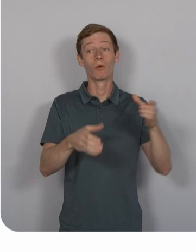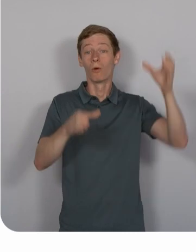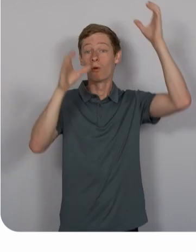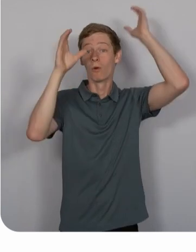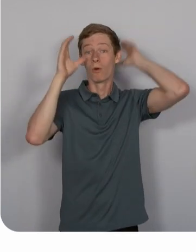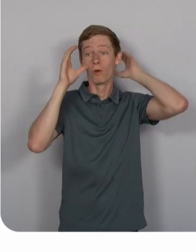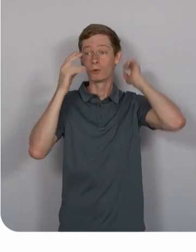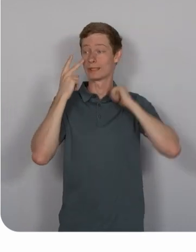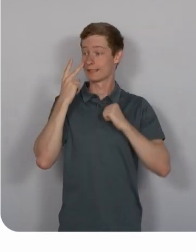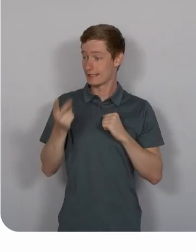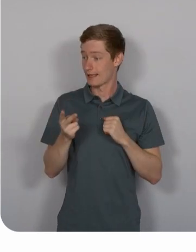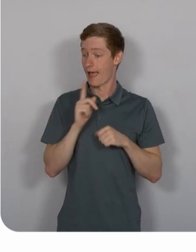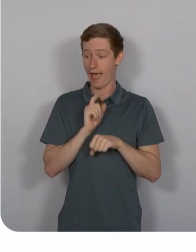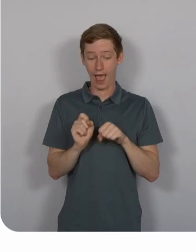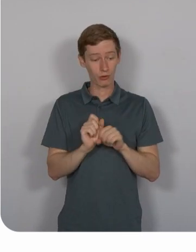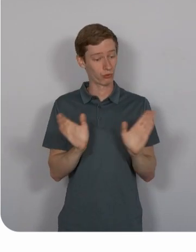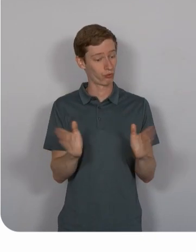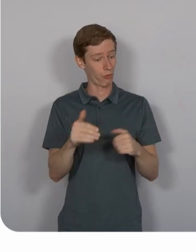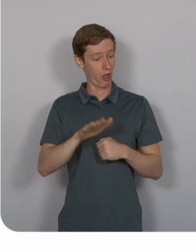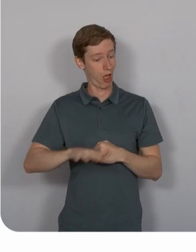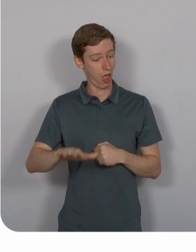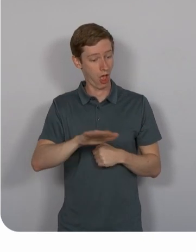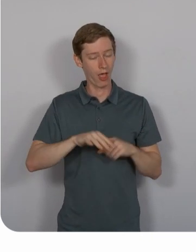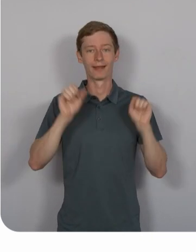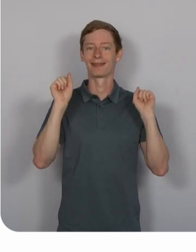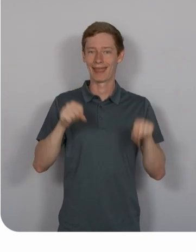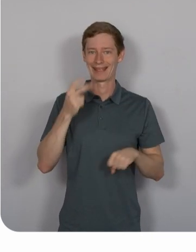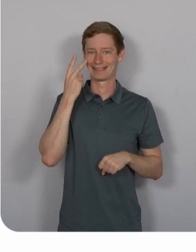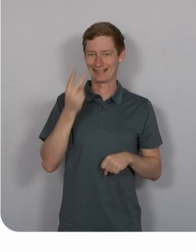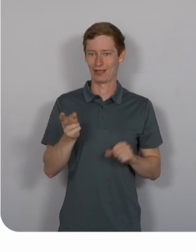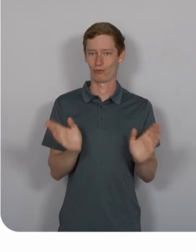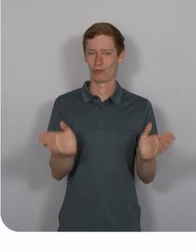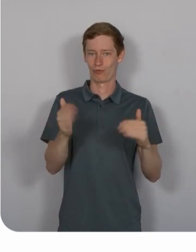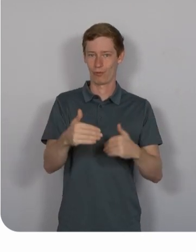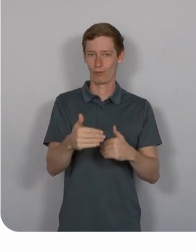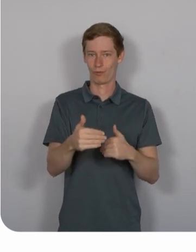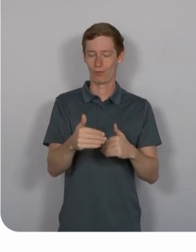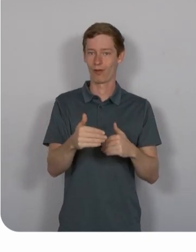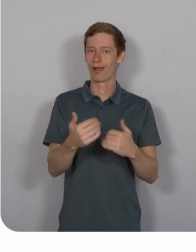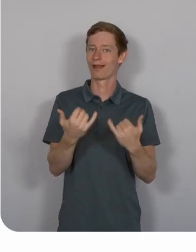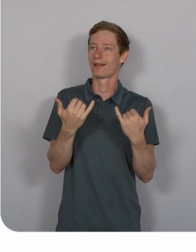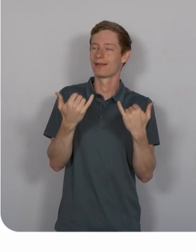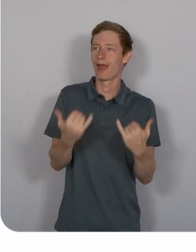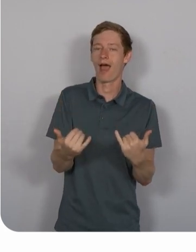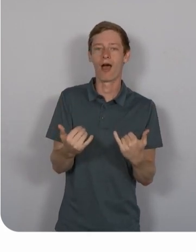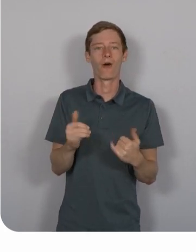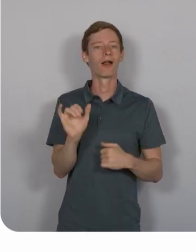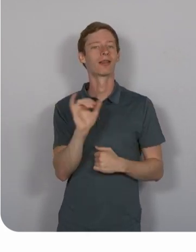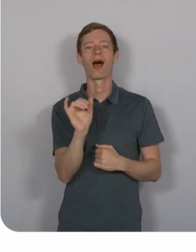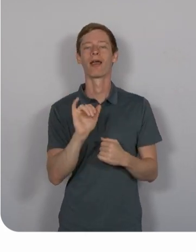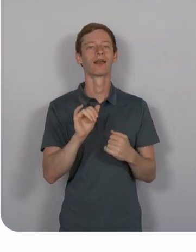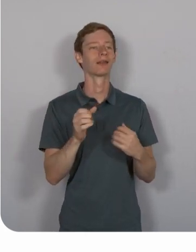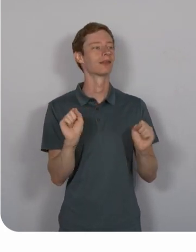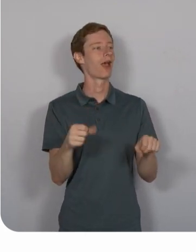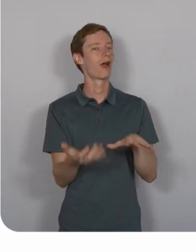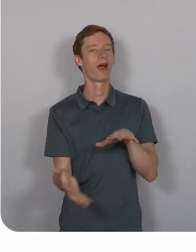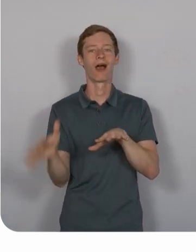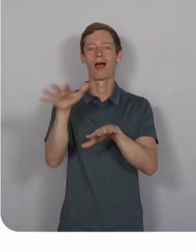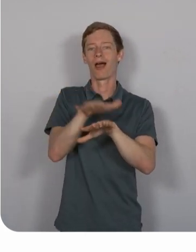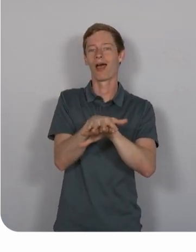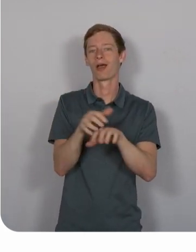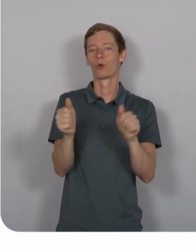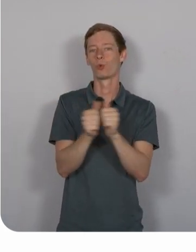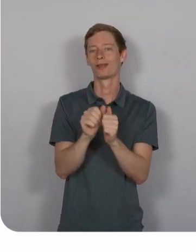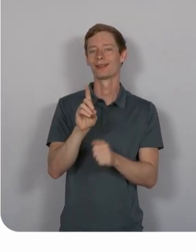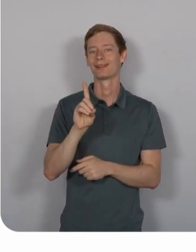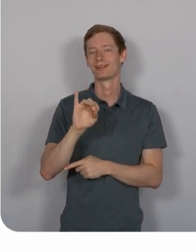you. Only now it is a canvas that you can bring your digital objects into